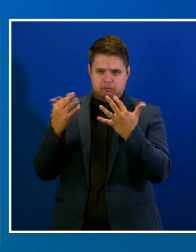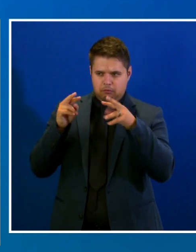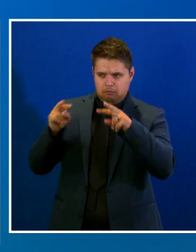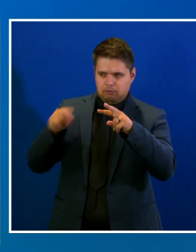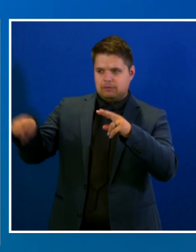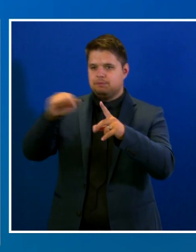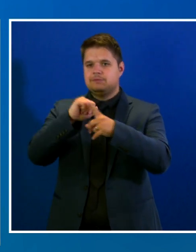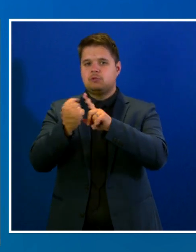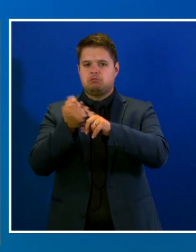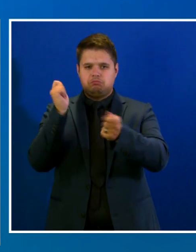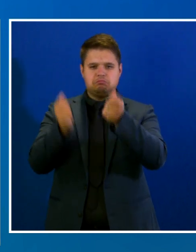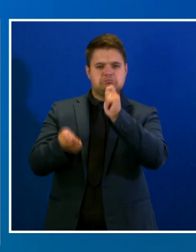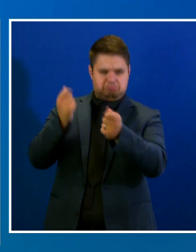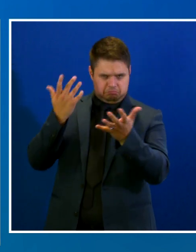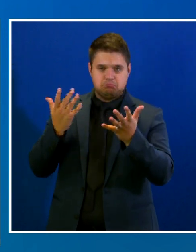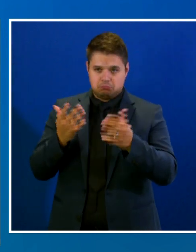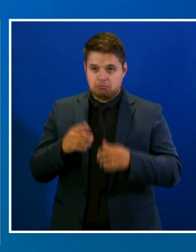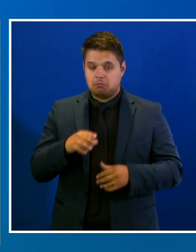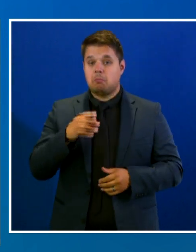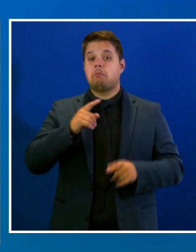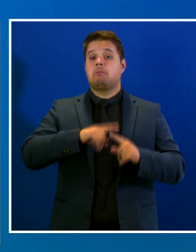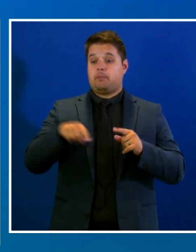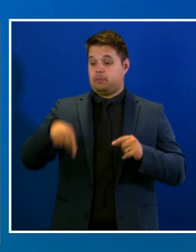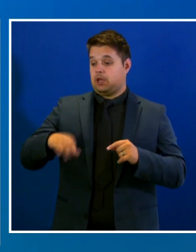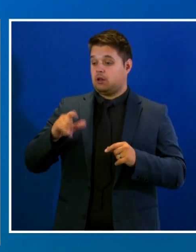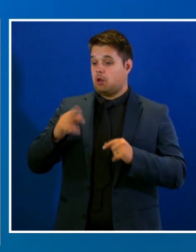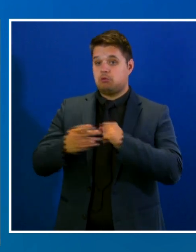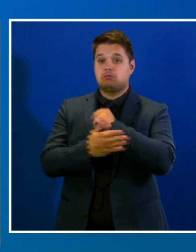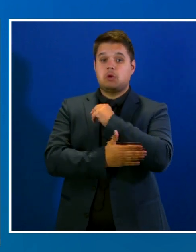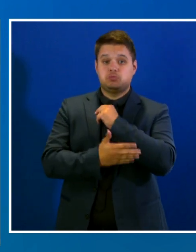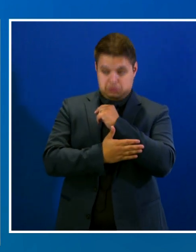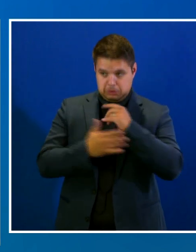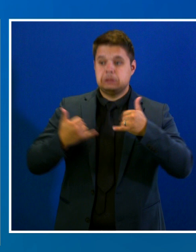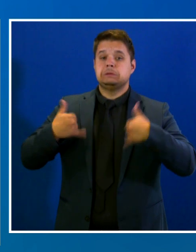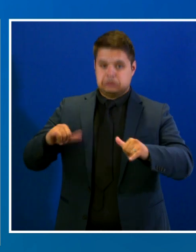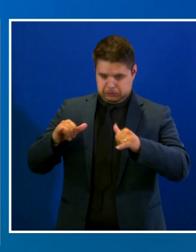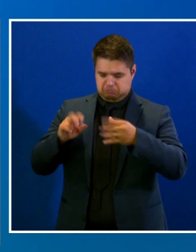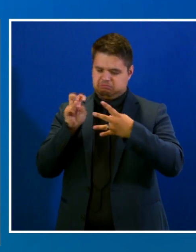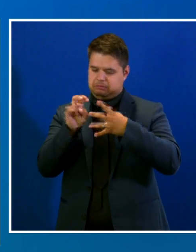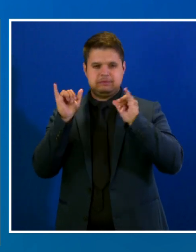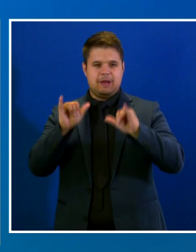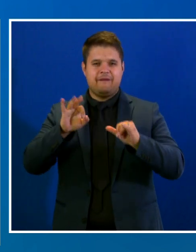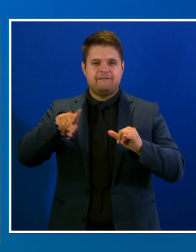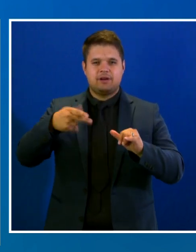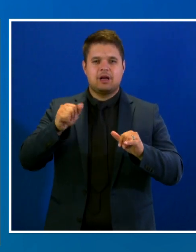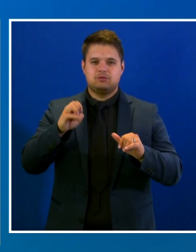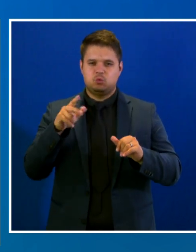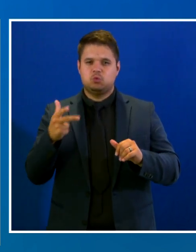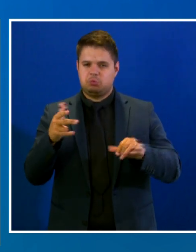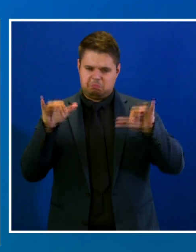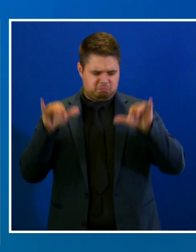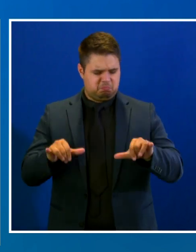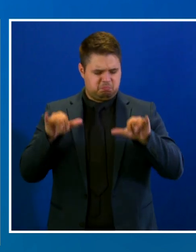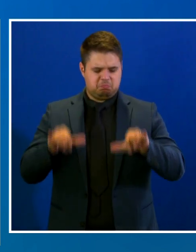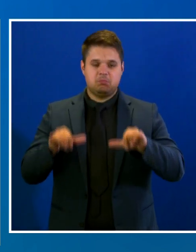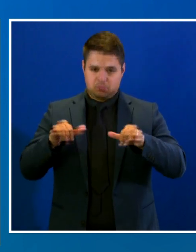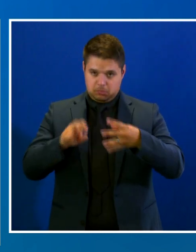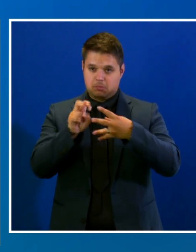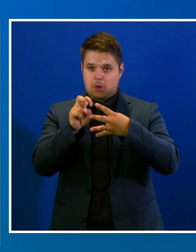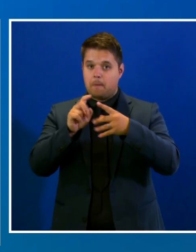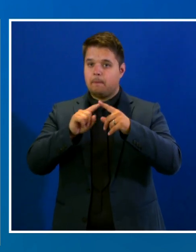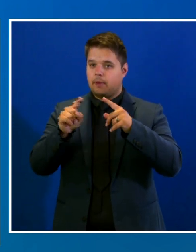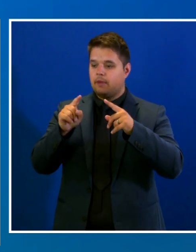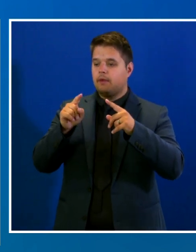state's requirements to remain in Phase 3 at that time, the continued upward trend in